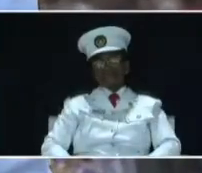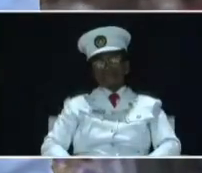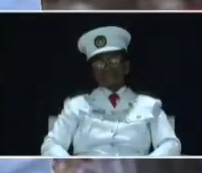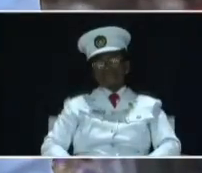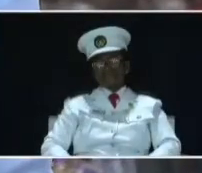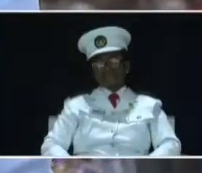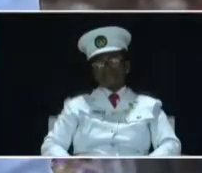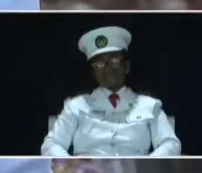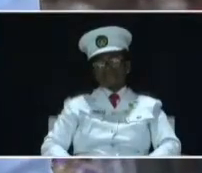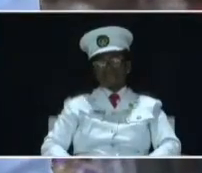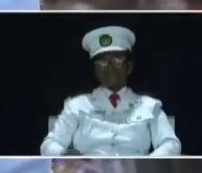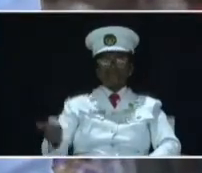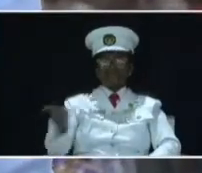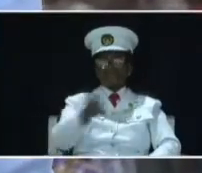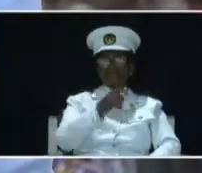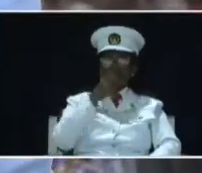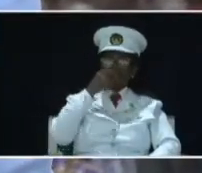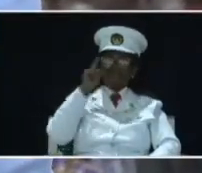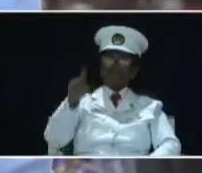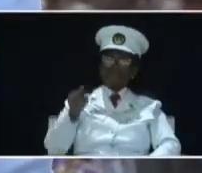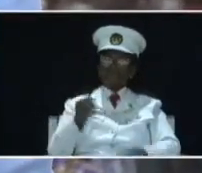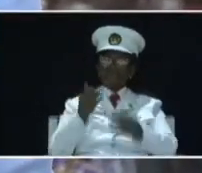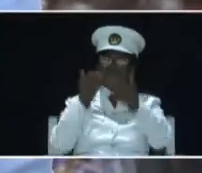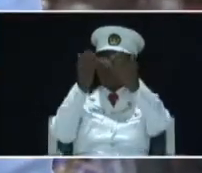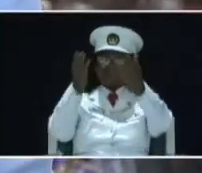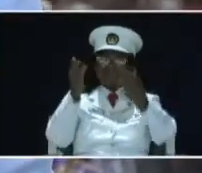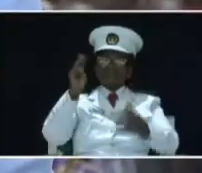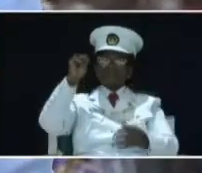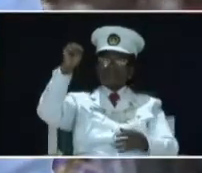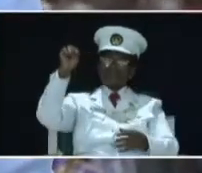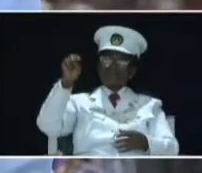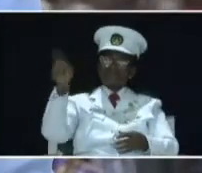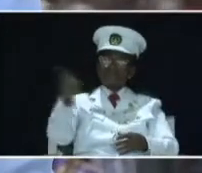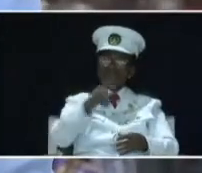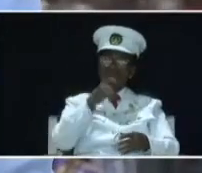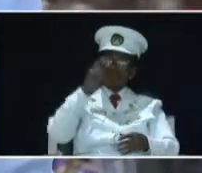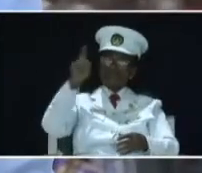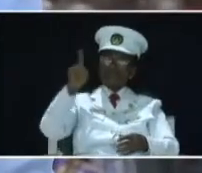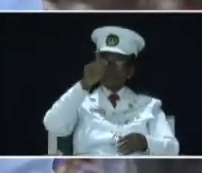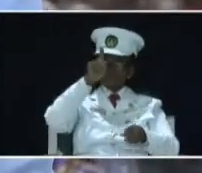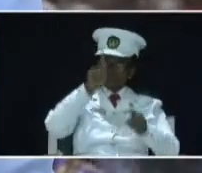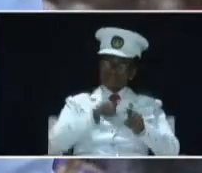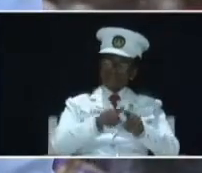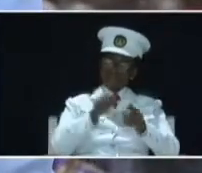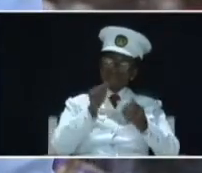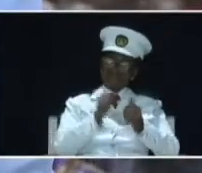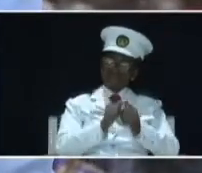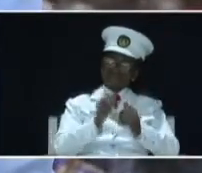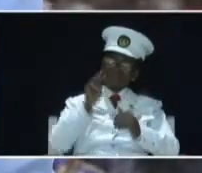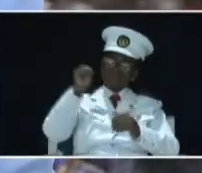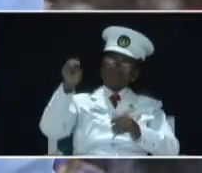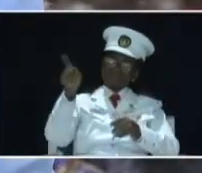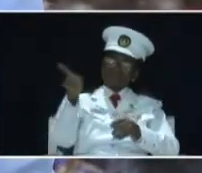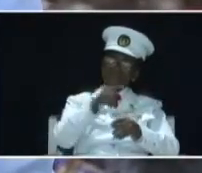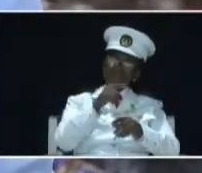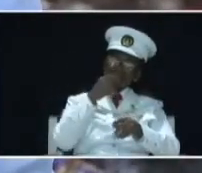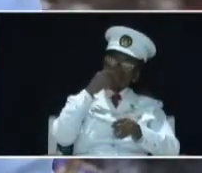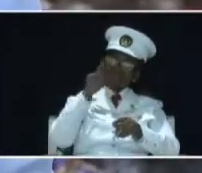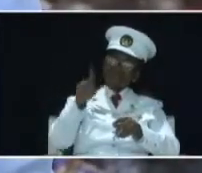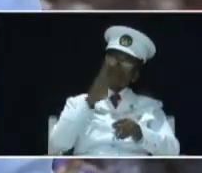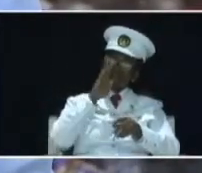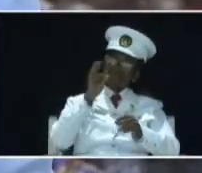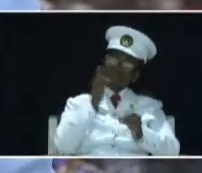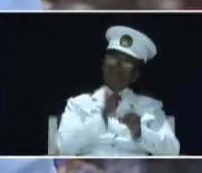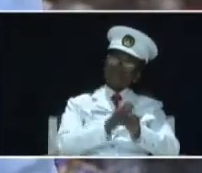you must obey him, you must agree with him, you must obey him totally, you must be faithful,